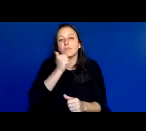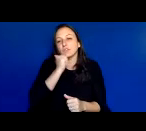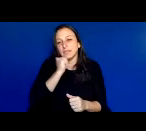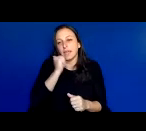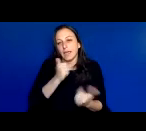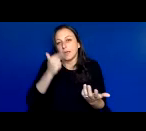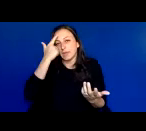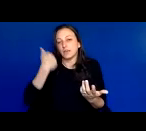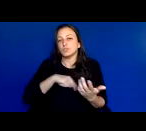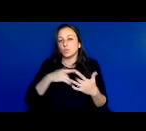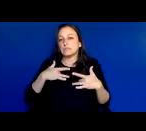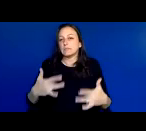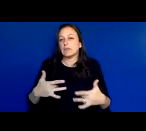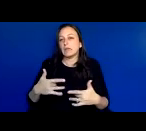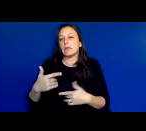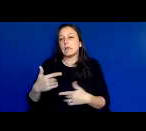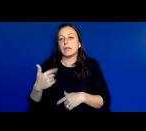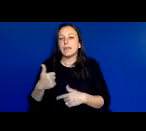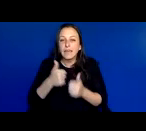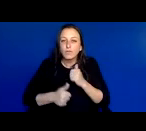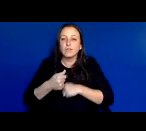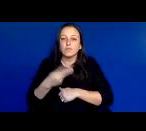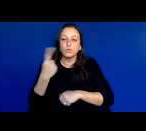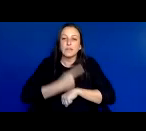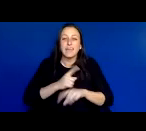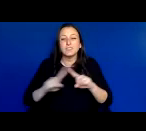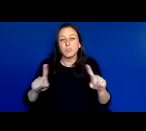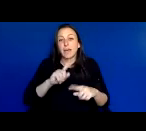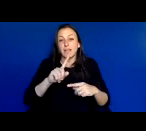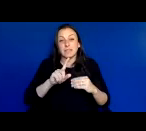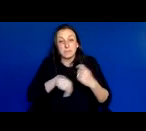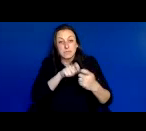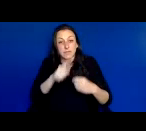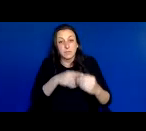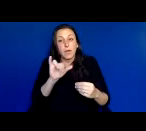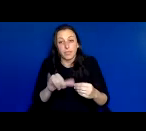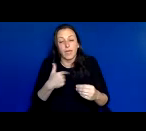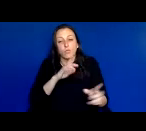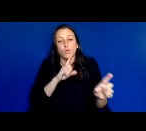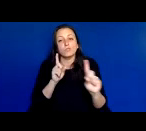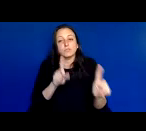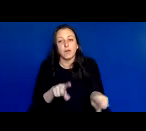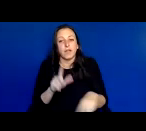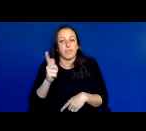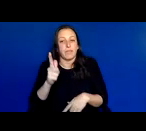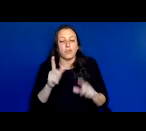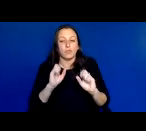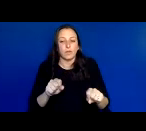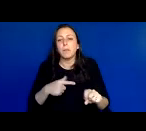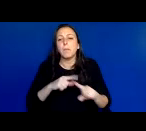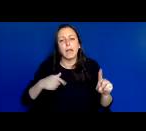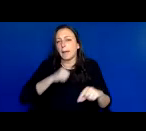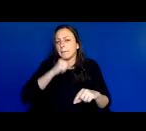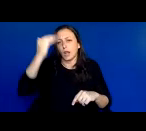work is done. But we can certainly get back to you on specifics there and make sure we can clarify any data issues that were involved. I'm not aware of anything other